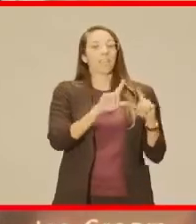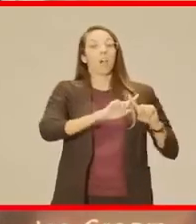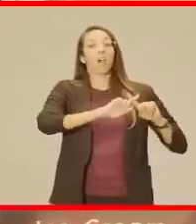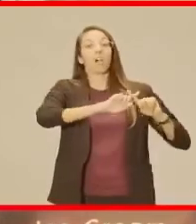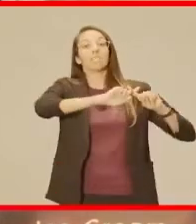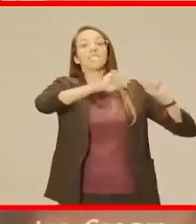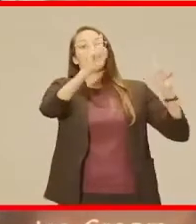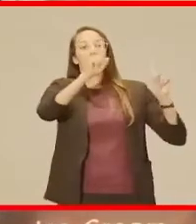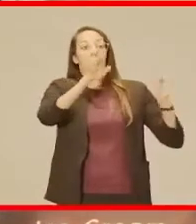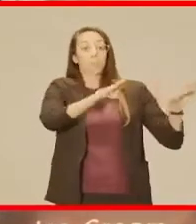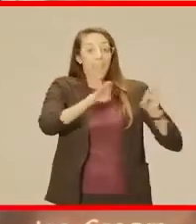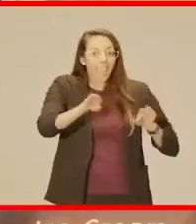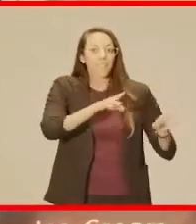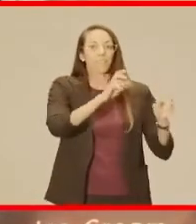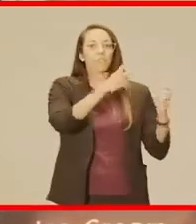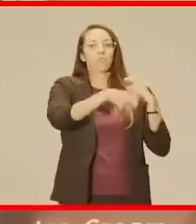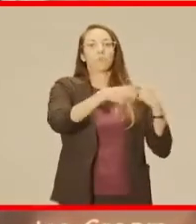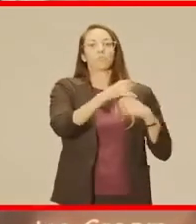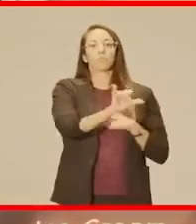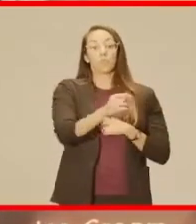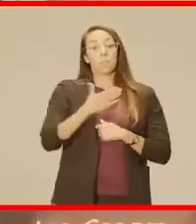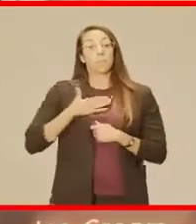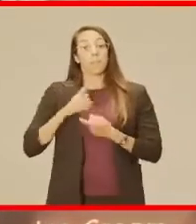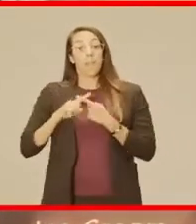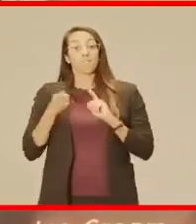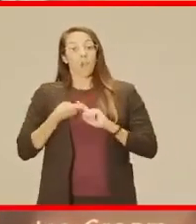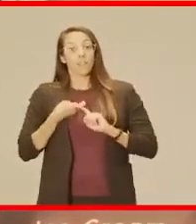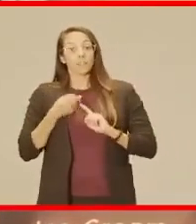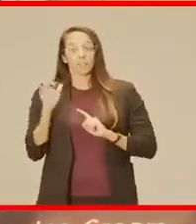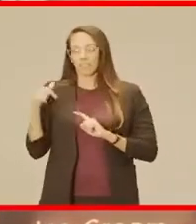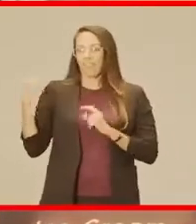behavioral issues that my friends went through when I was in high school.